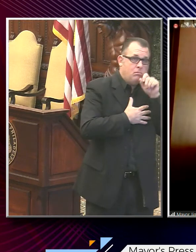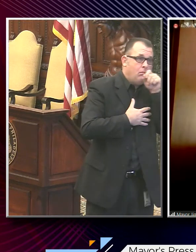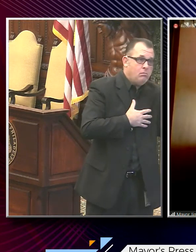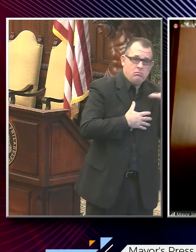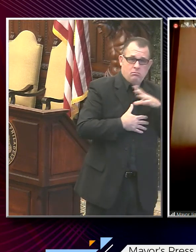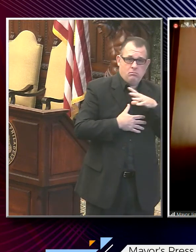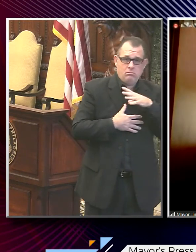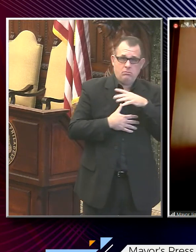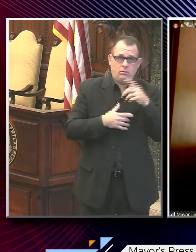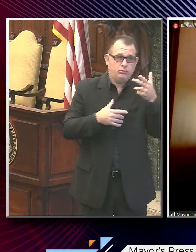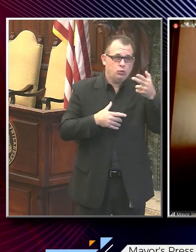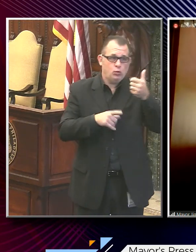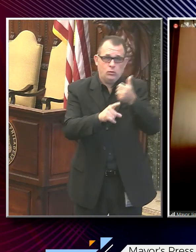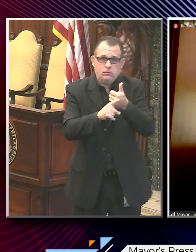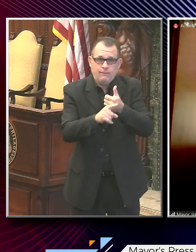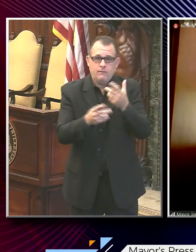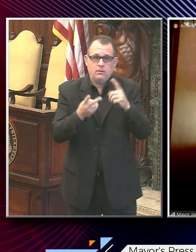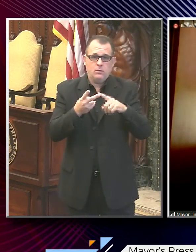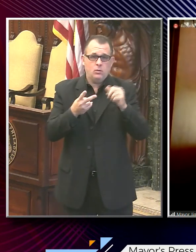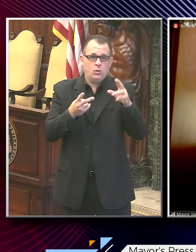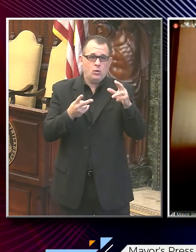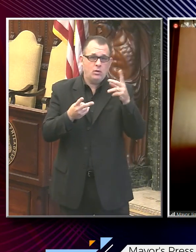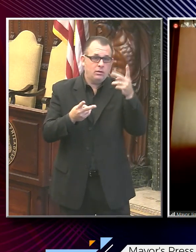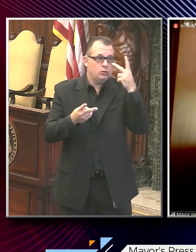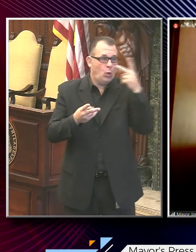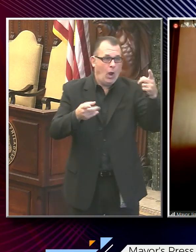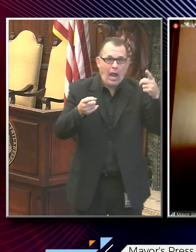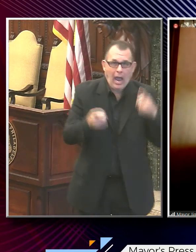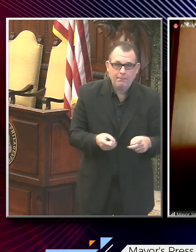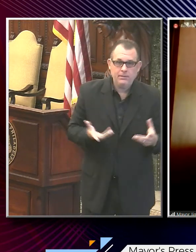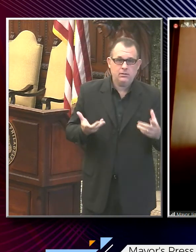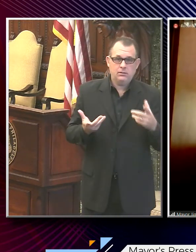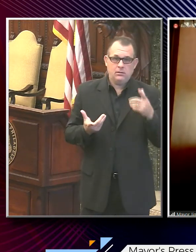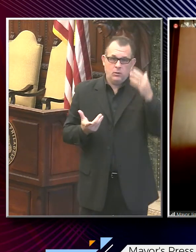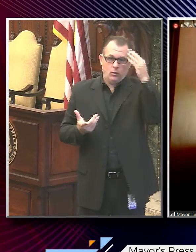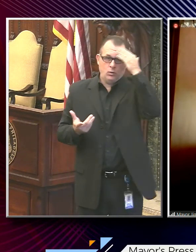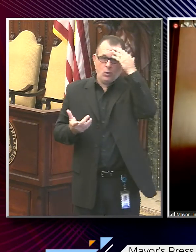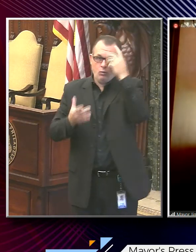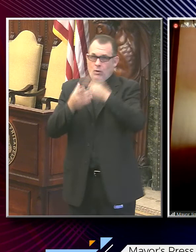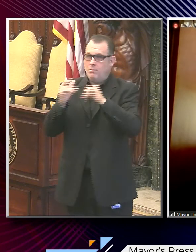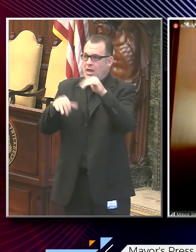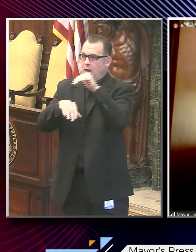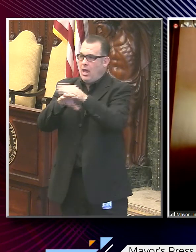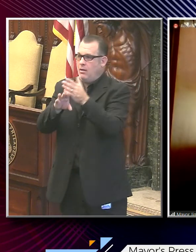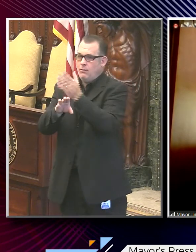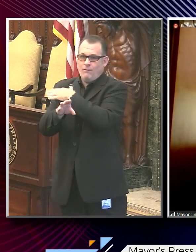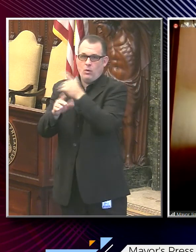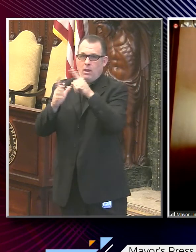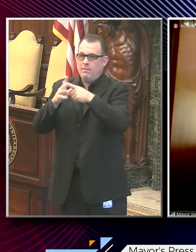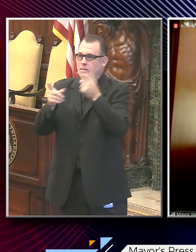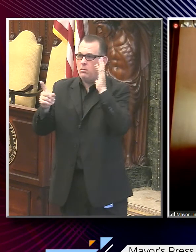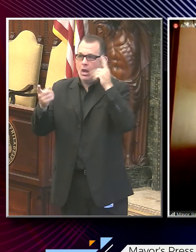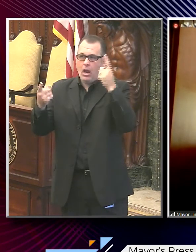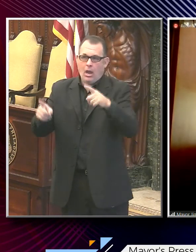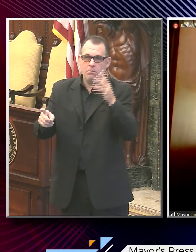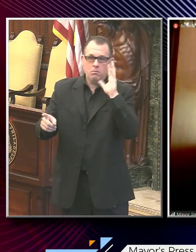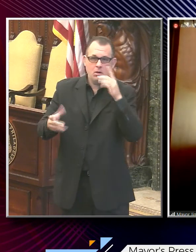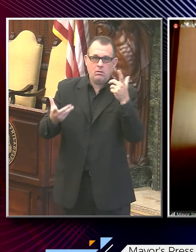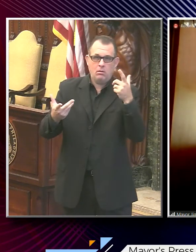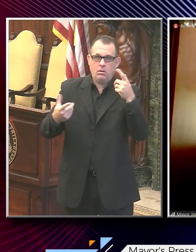shooter or an incident that may be coming up relative to their knowledge of two people who are feuding and may wind